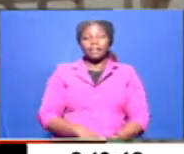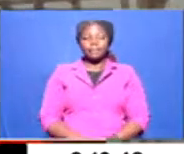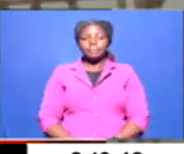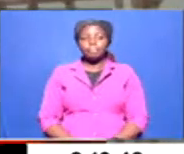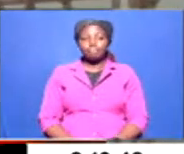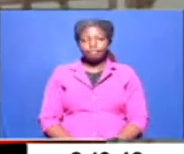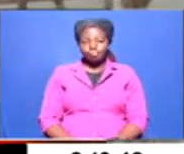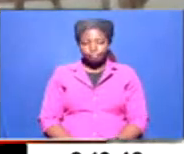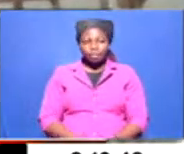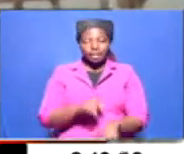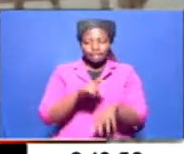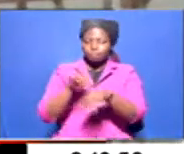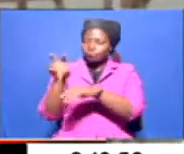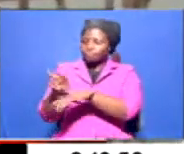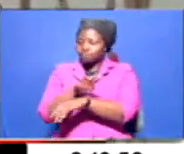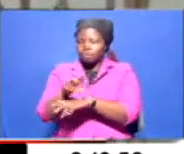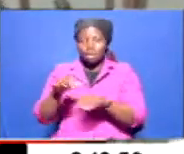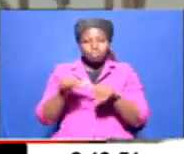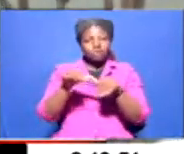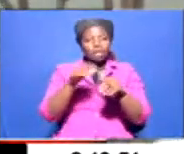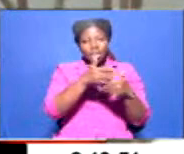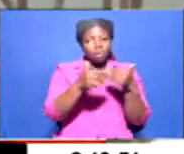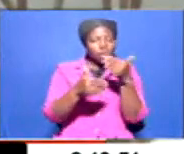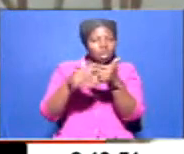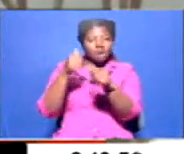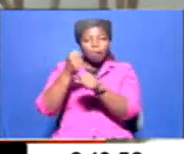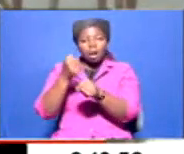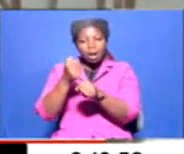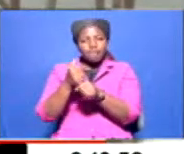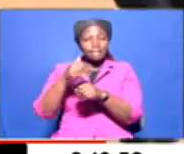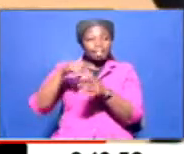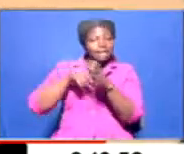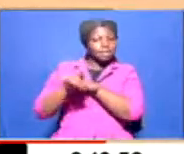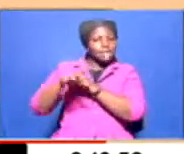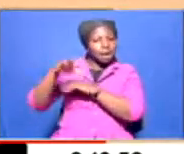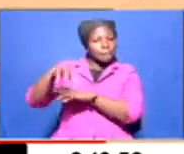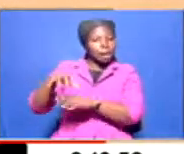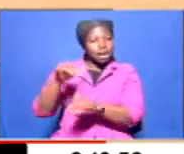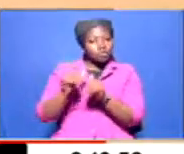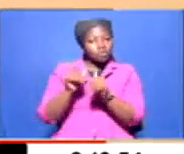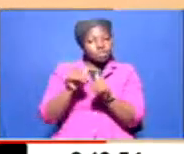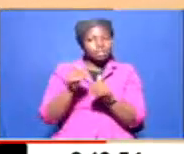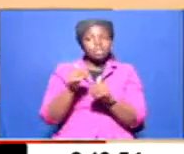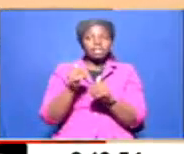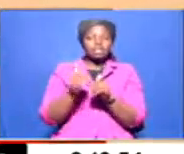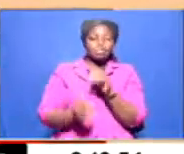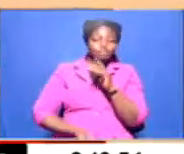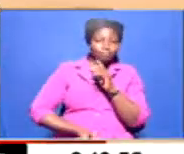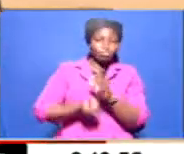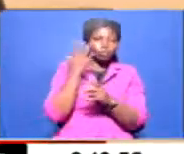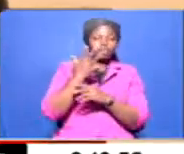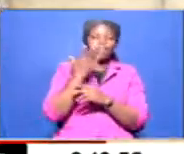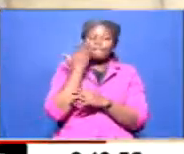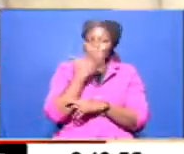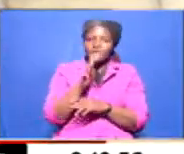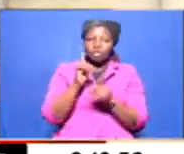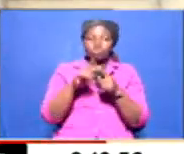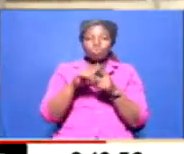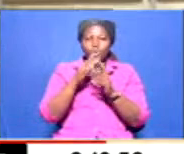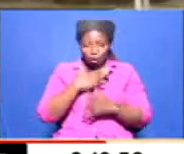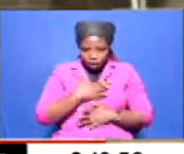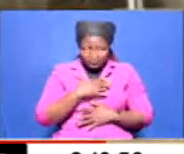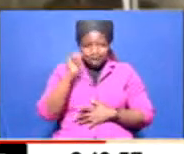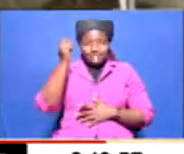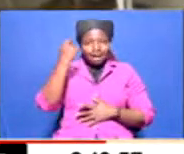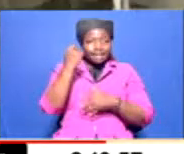While supervising the ongoing construction works of the Memorial Park, which was commissioned to honor Kenyan heroes who fought for the independence of the